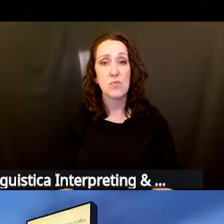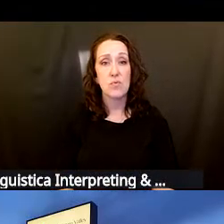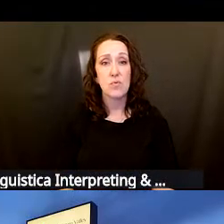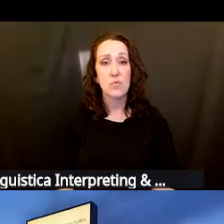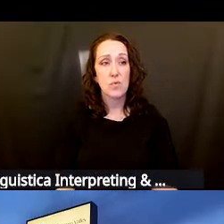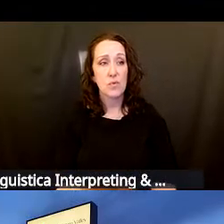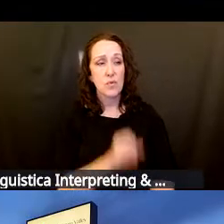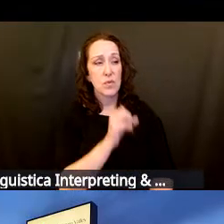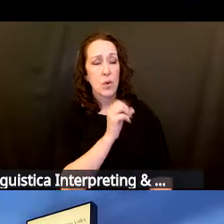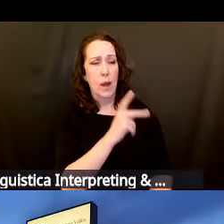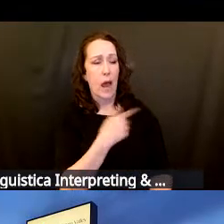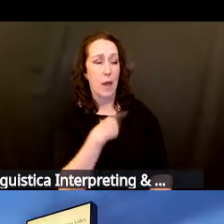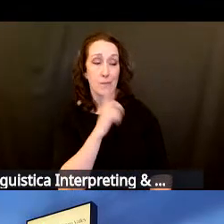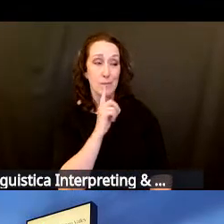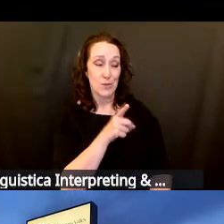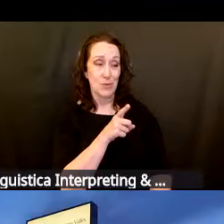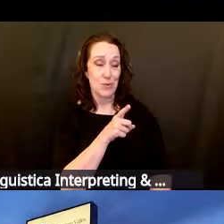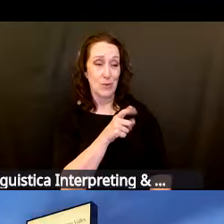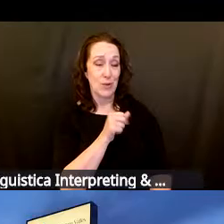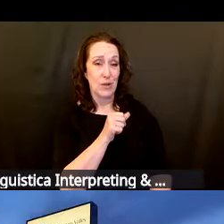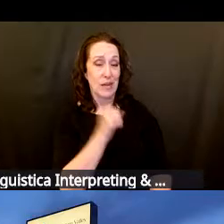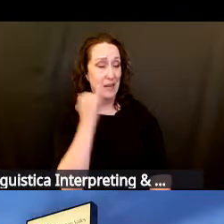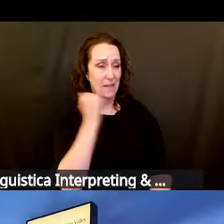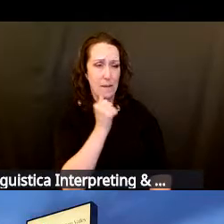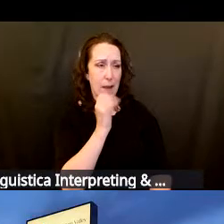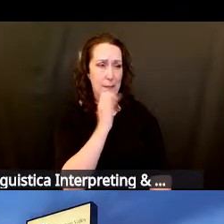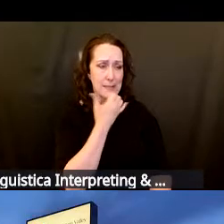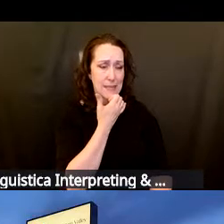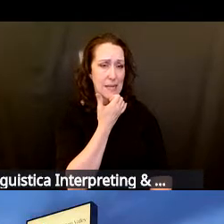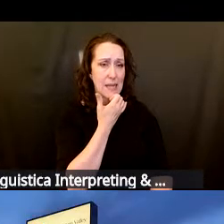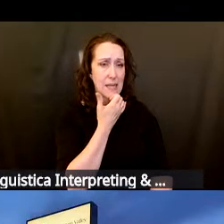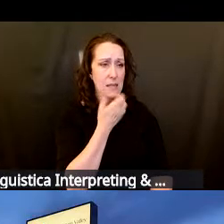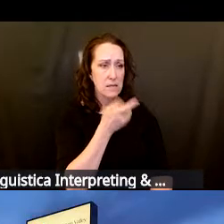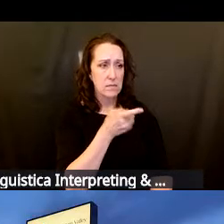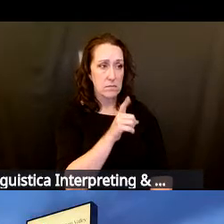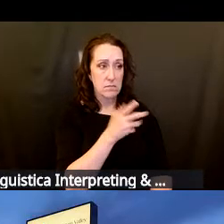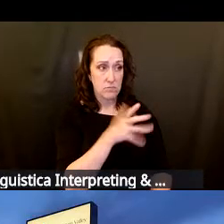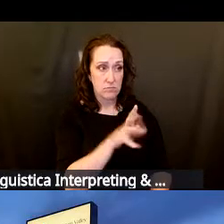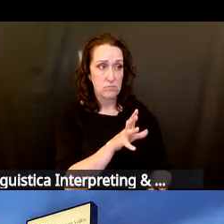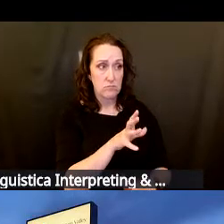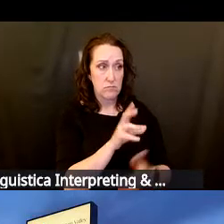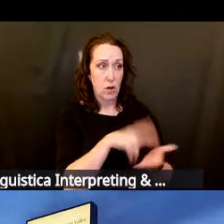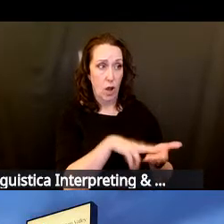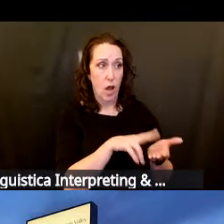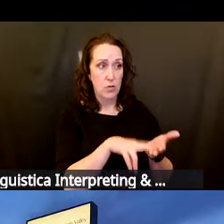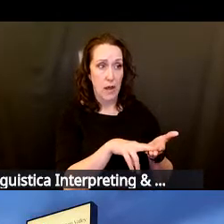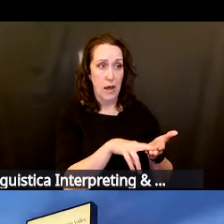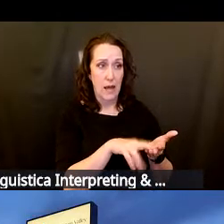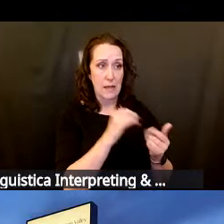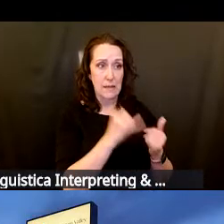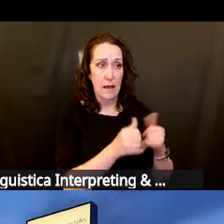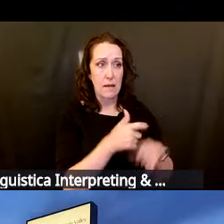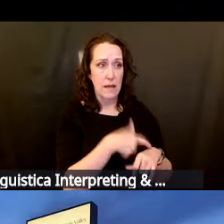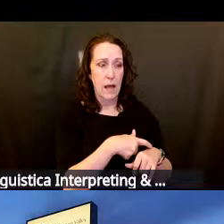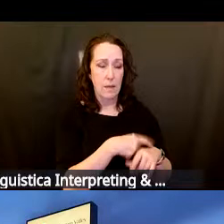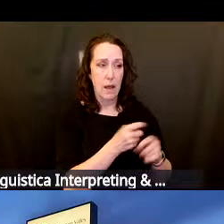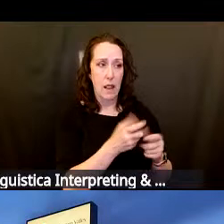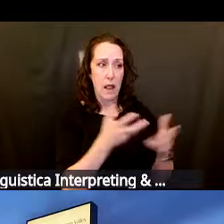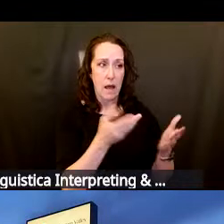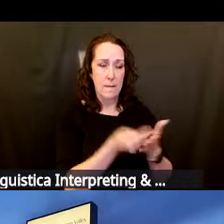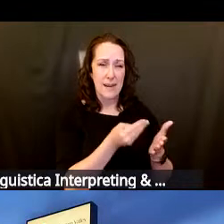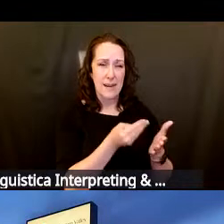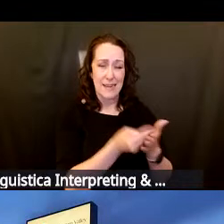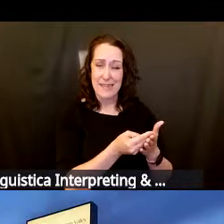Okay, and I'm sure, if I'm not mistaken, they did get the contract last time, and it was quite a bit of